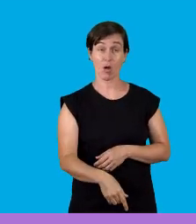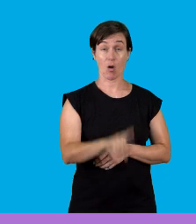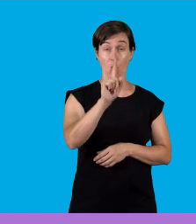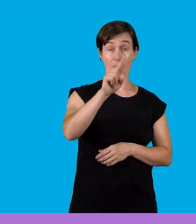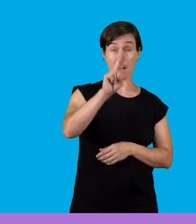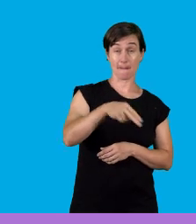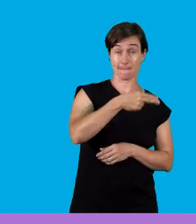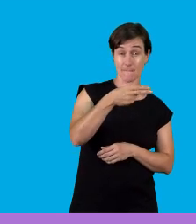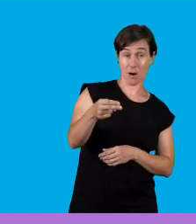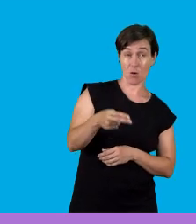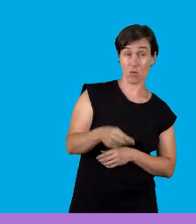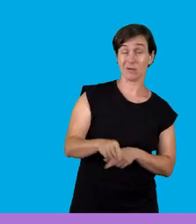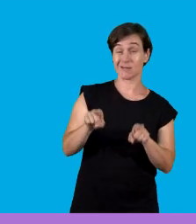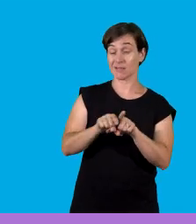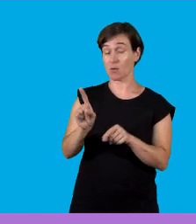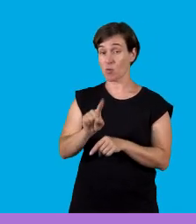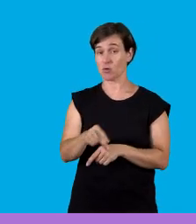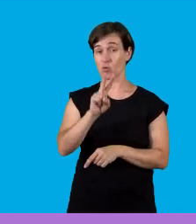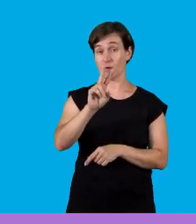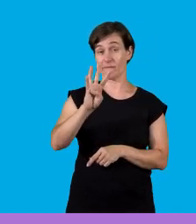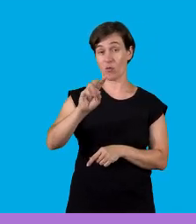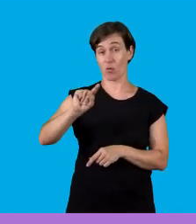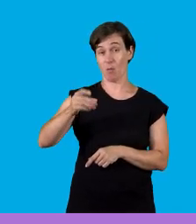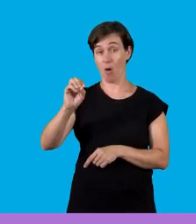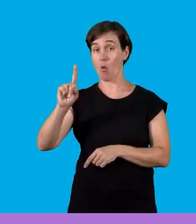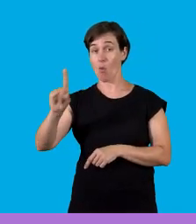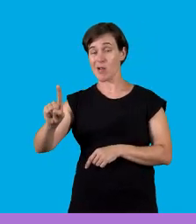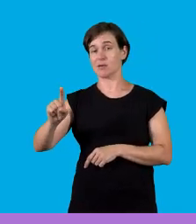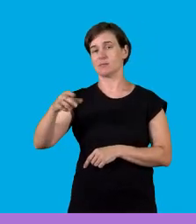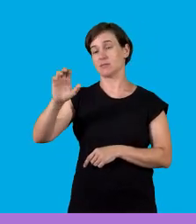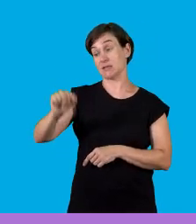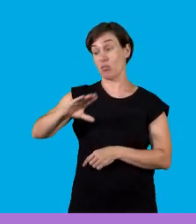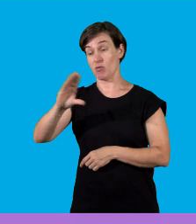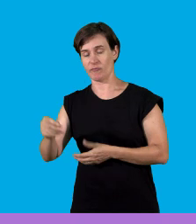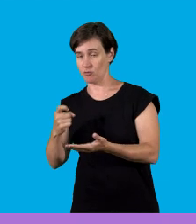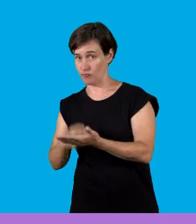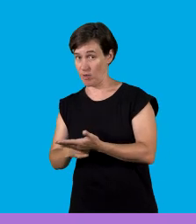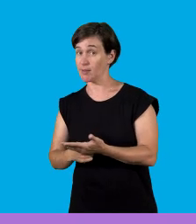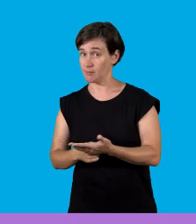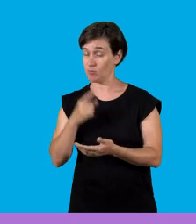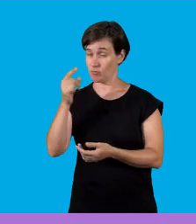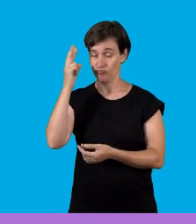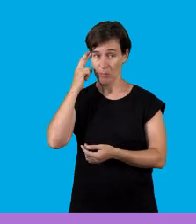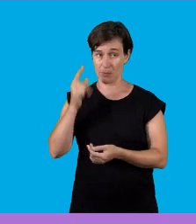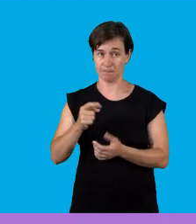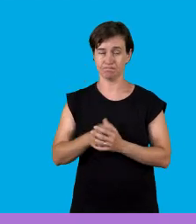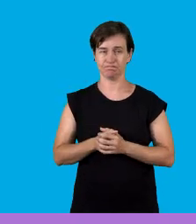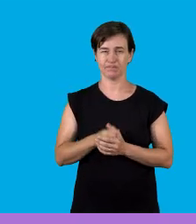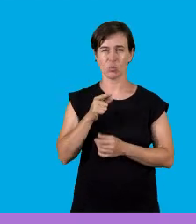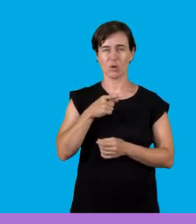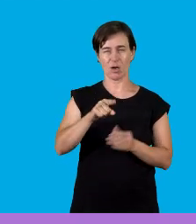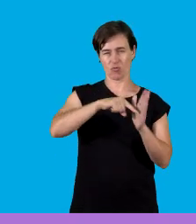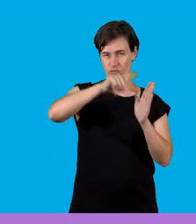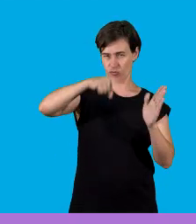given that £1 sterling equals 24 Rand 1 cent, right? So that was the note. So here is our